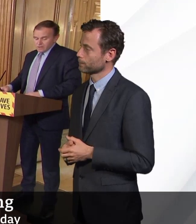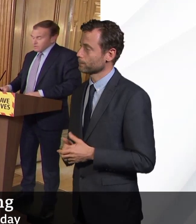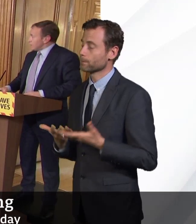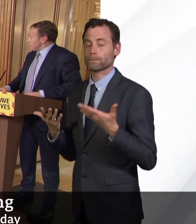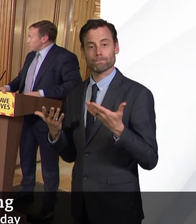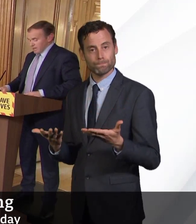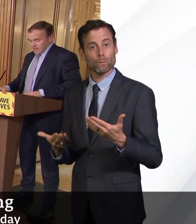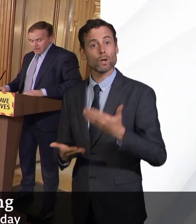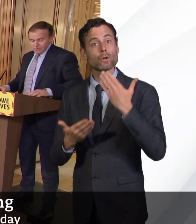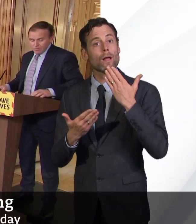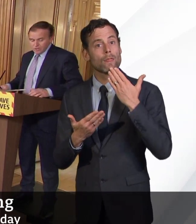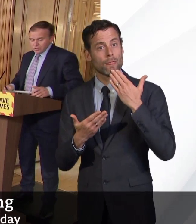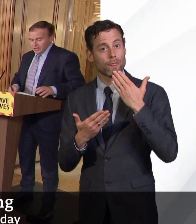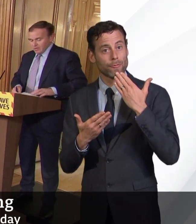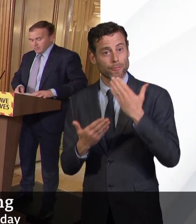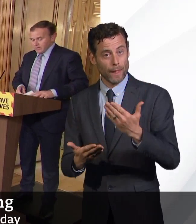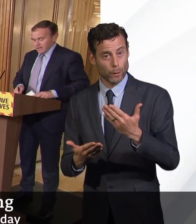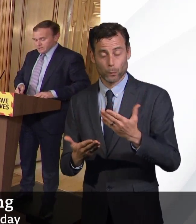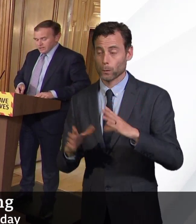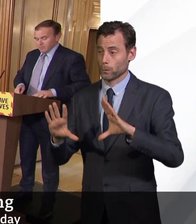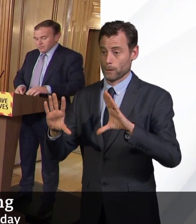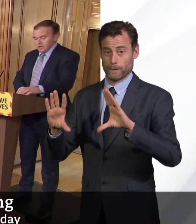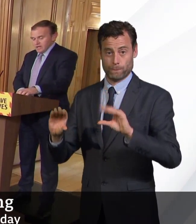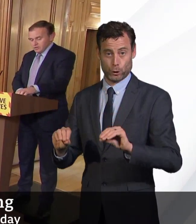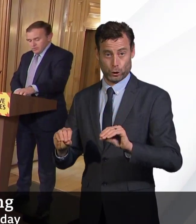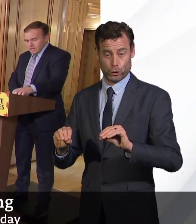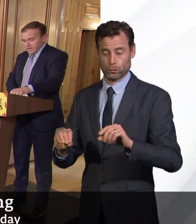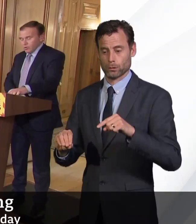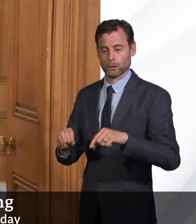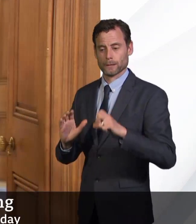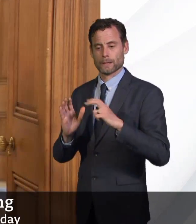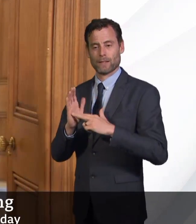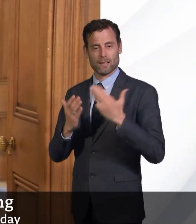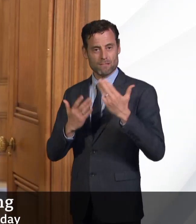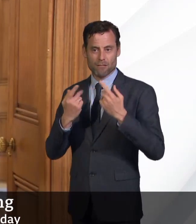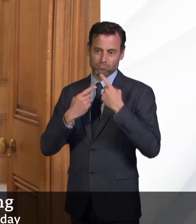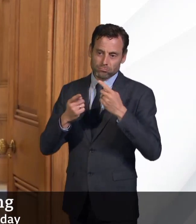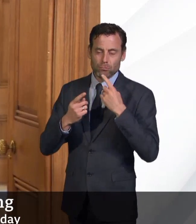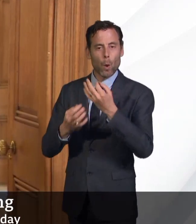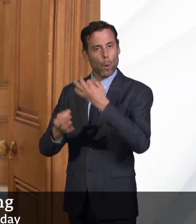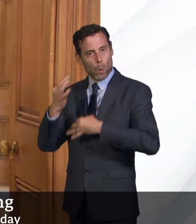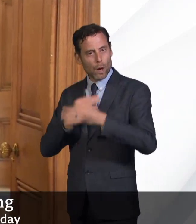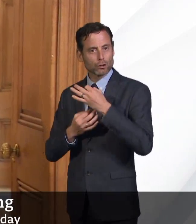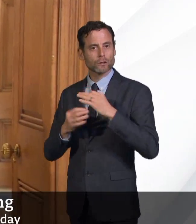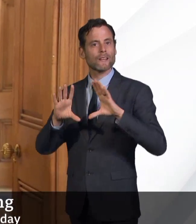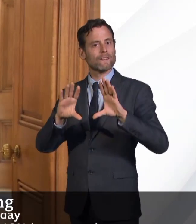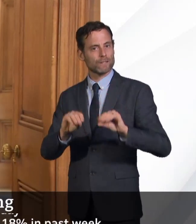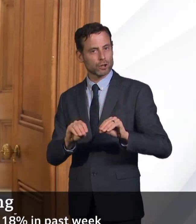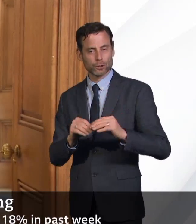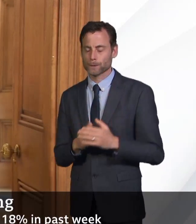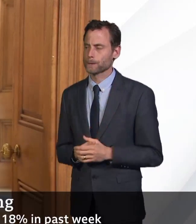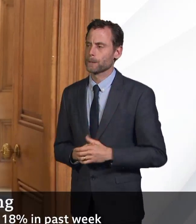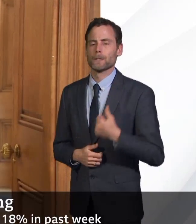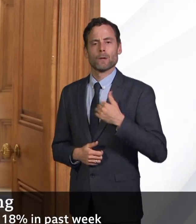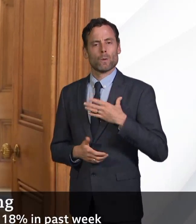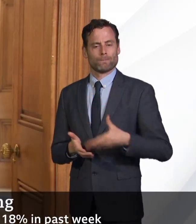Right. Thank you very much. That's the end of the questions that we've got today. I would also, again,